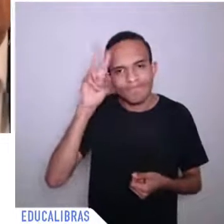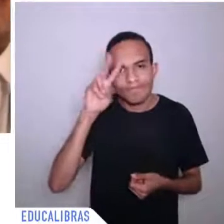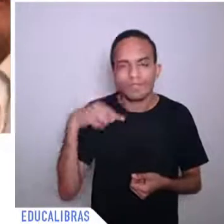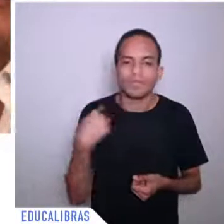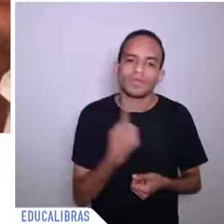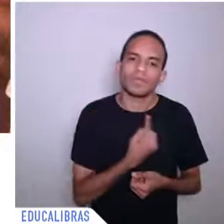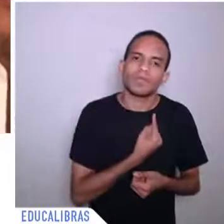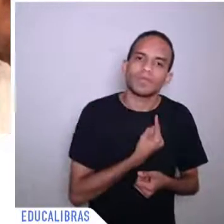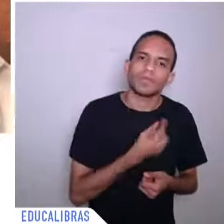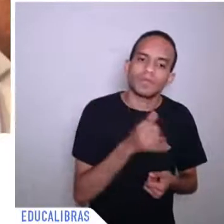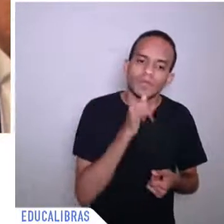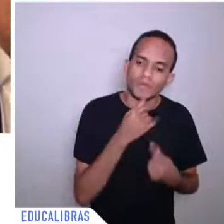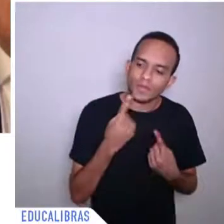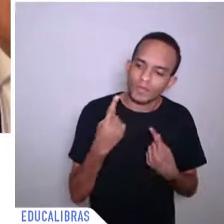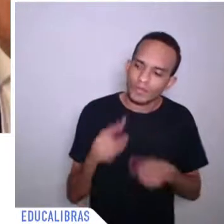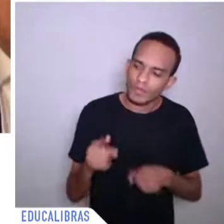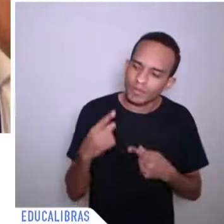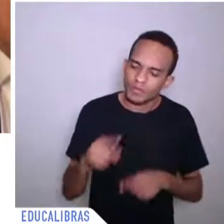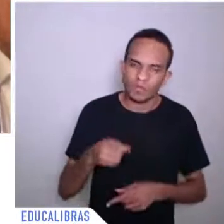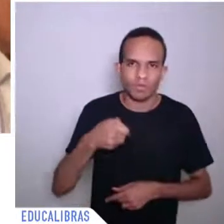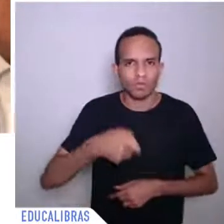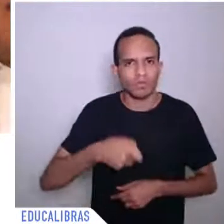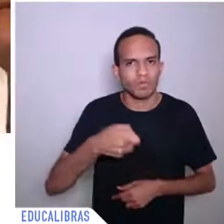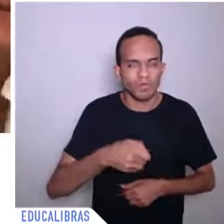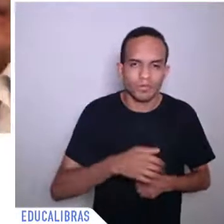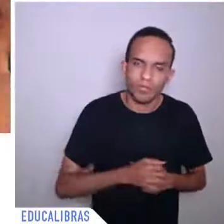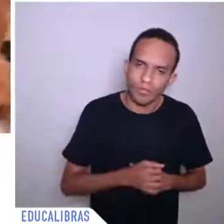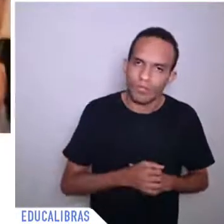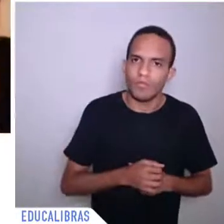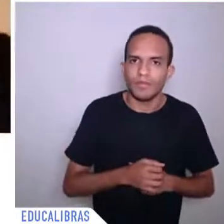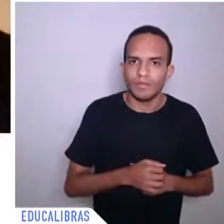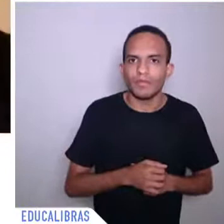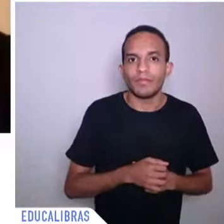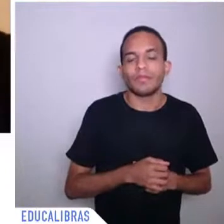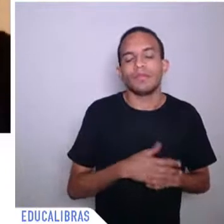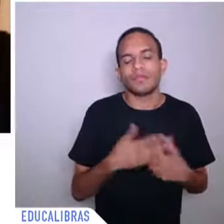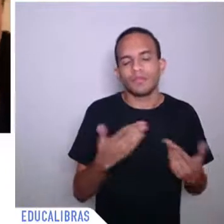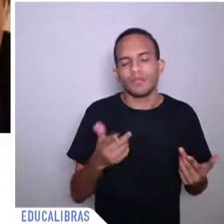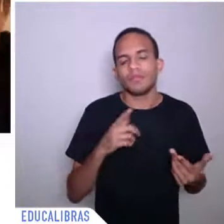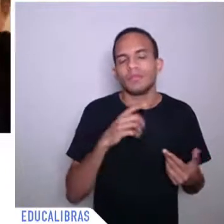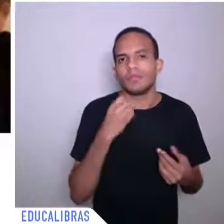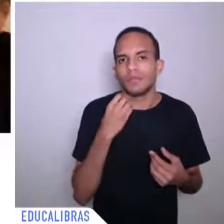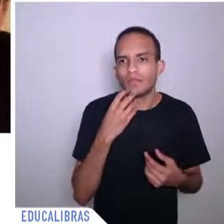the historical courage to fight the authoritarism.